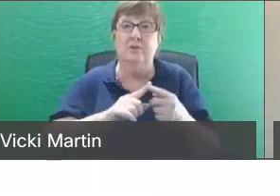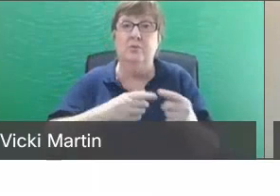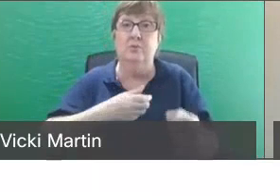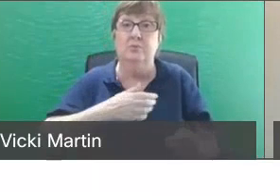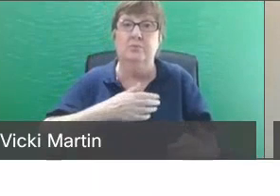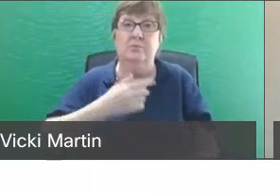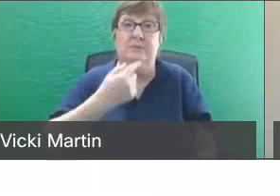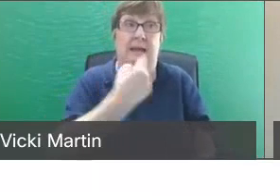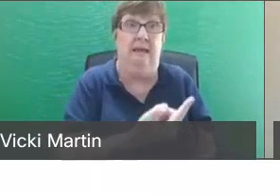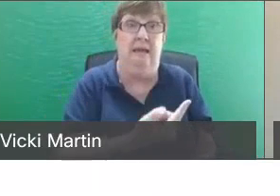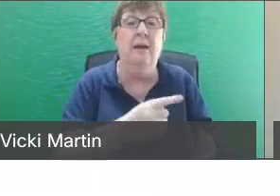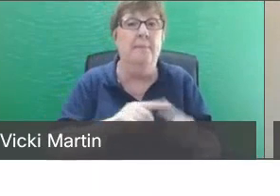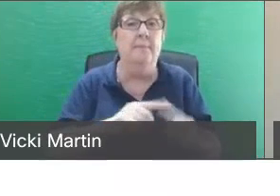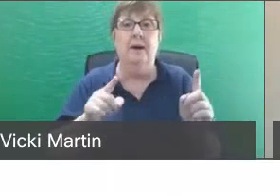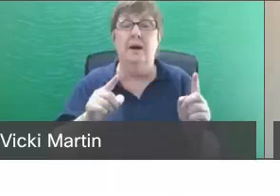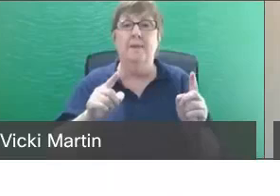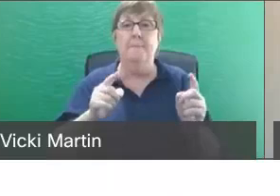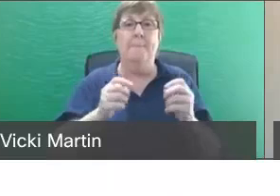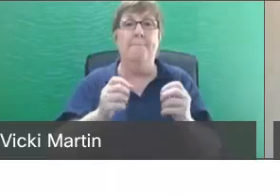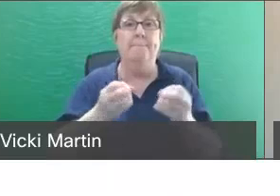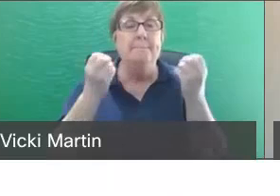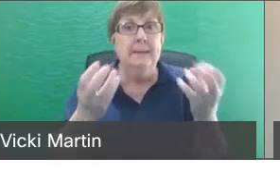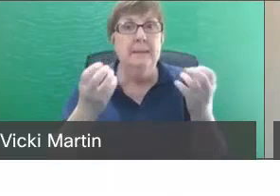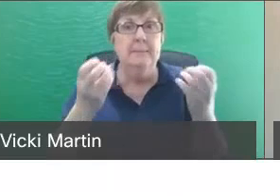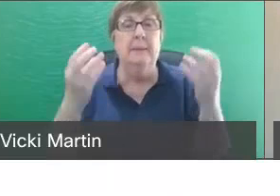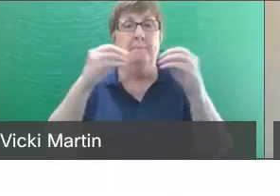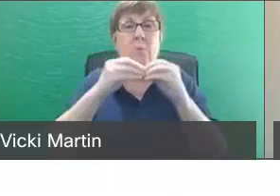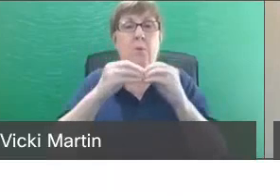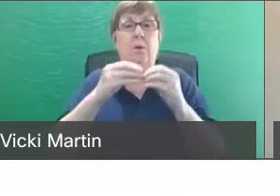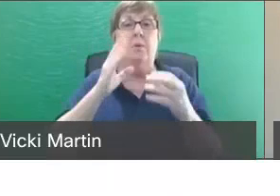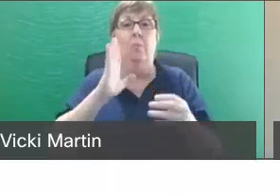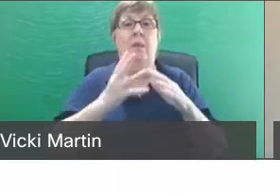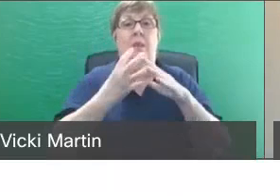these thoughts. So a lot of times they don't get the help that they need.